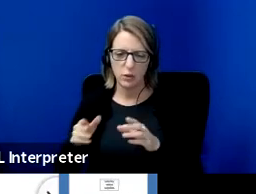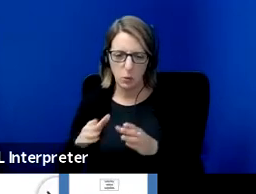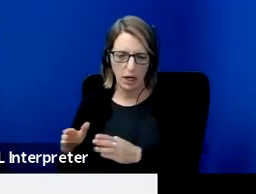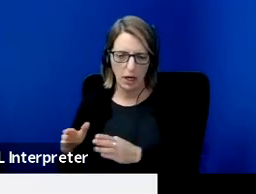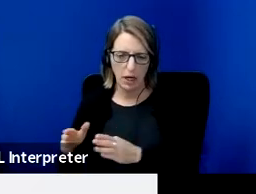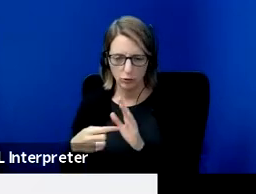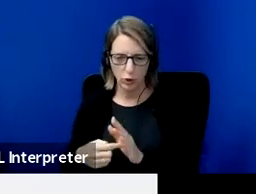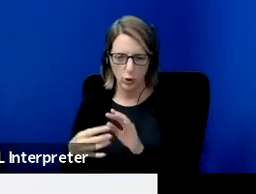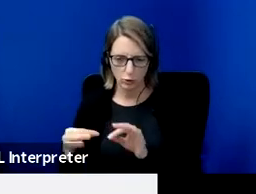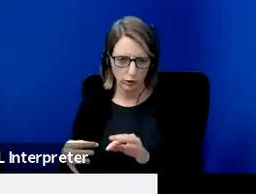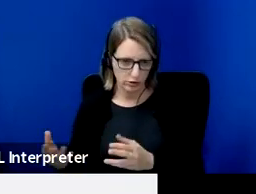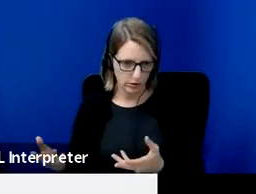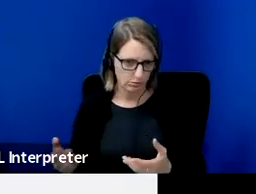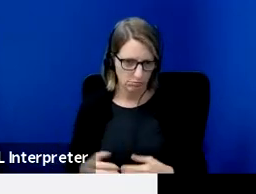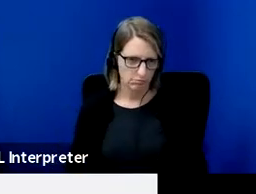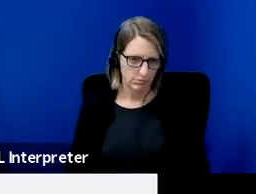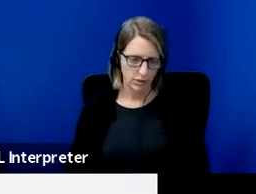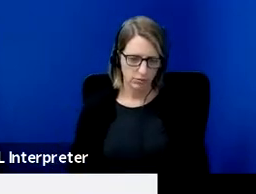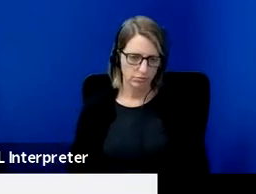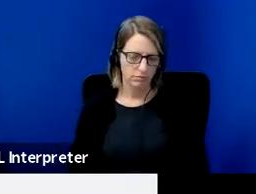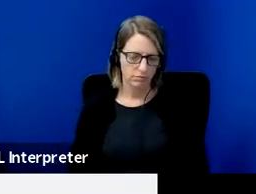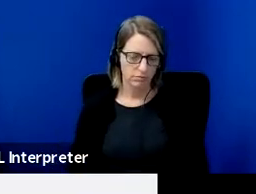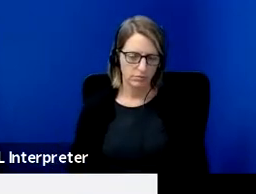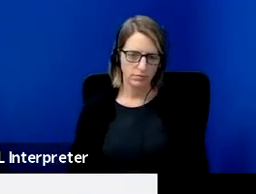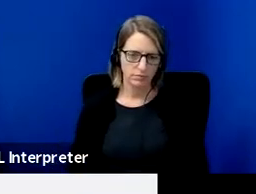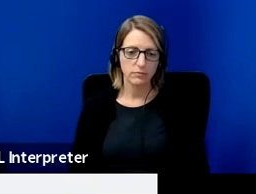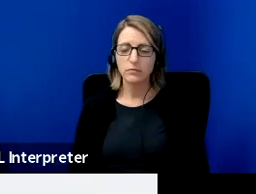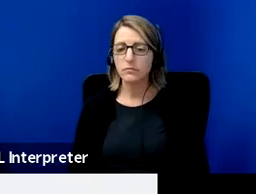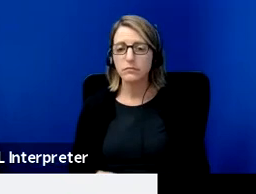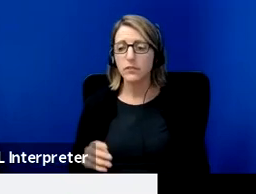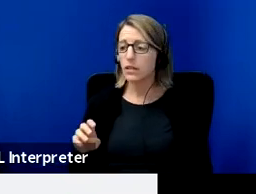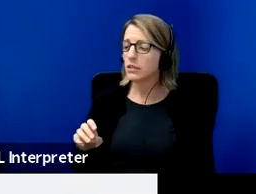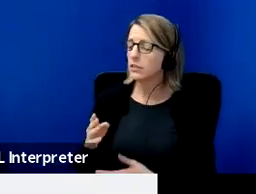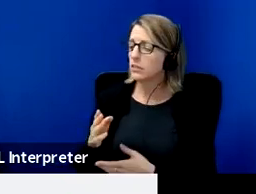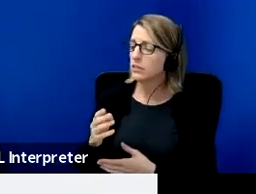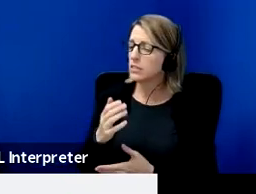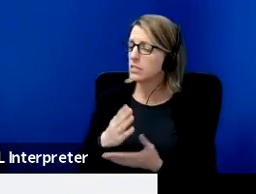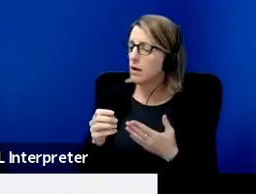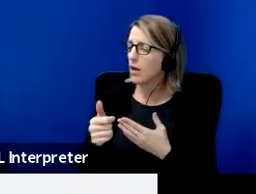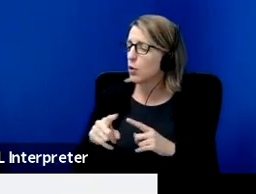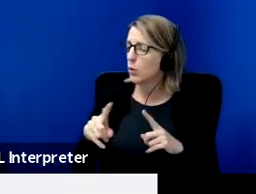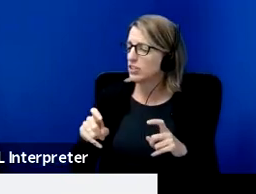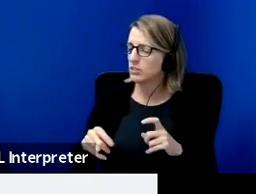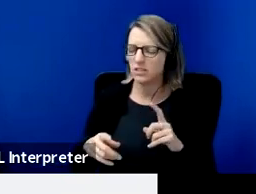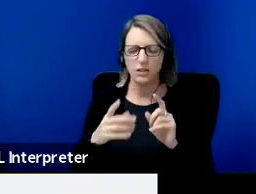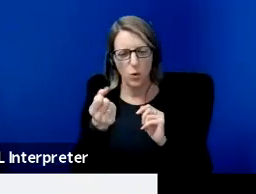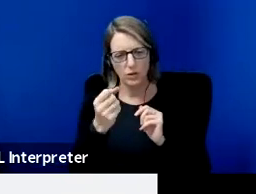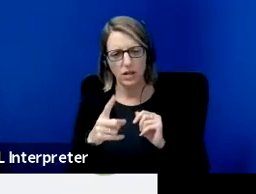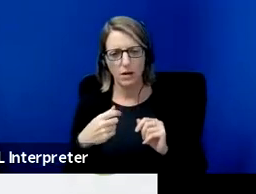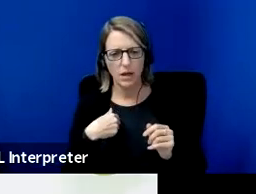So I'm going to push add. Thanks, Andrew. A couple other questions. Okay, let me just demo that looks like this. I'm going to add that just to